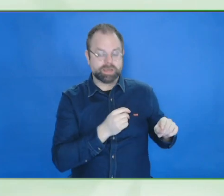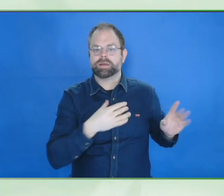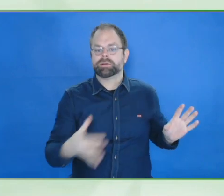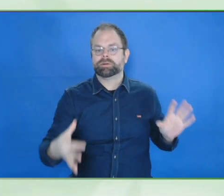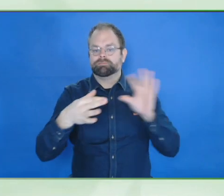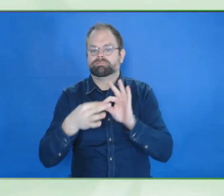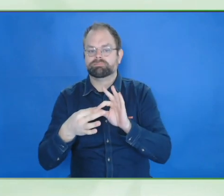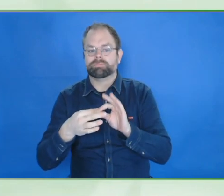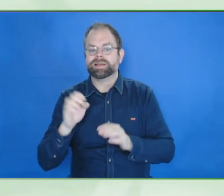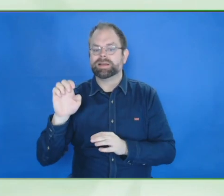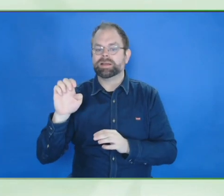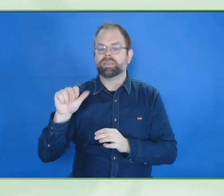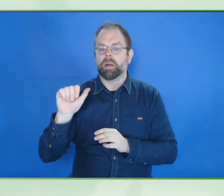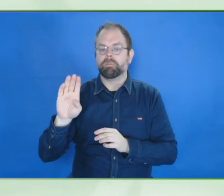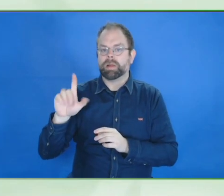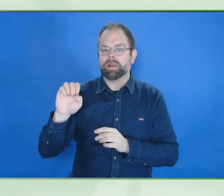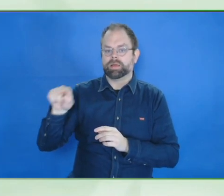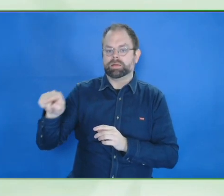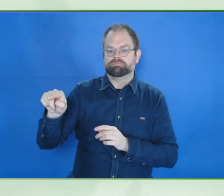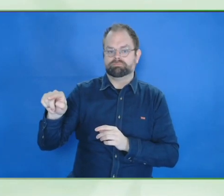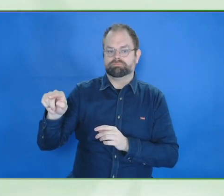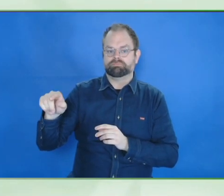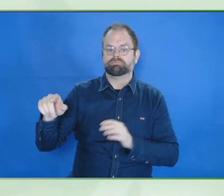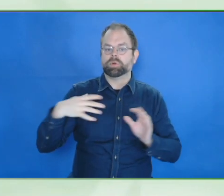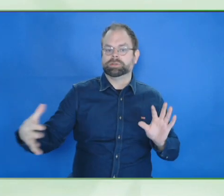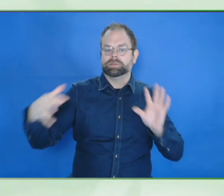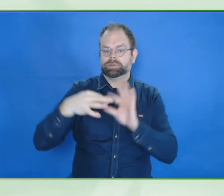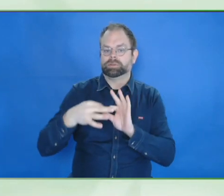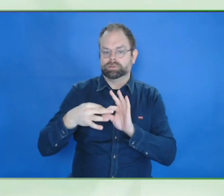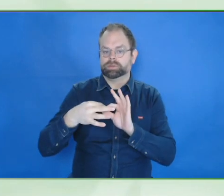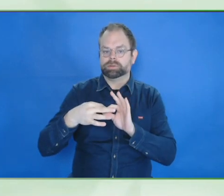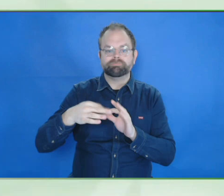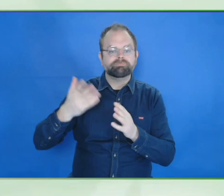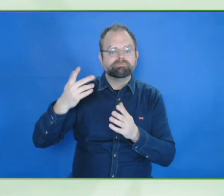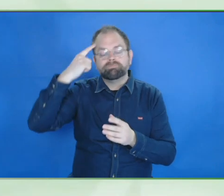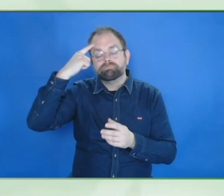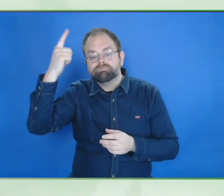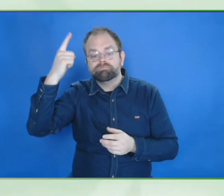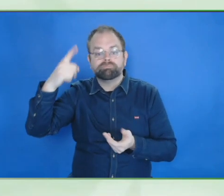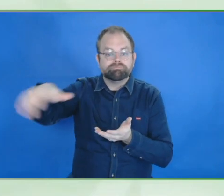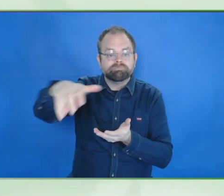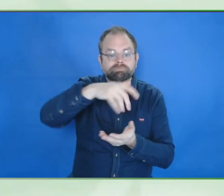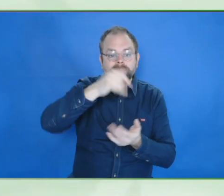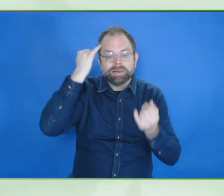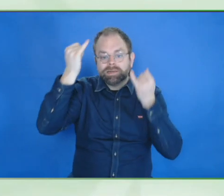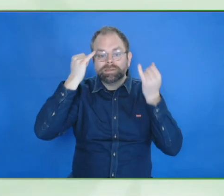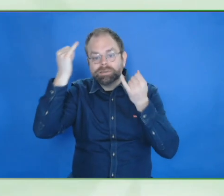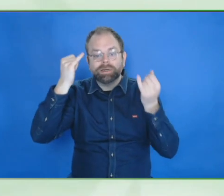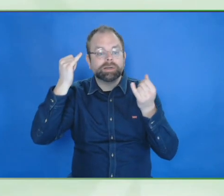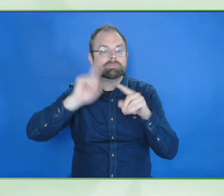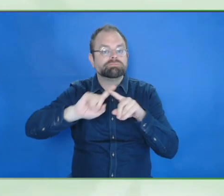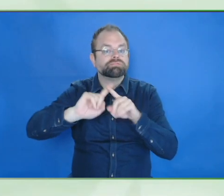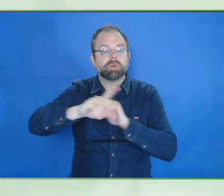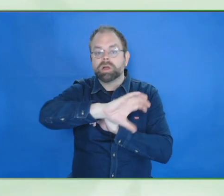other countries, in other continents. Yeah? And if they want to come to Europe, then